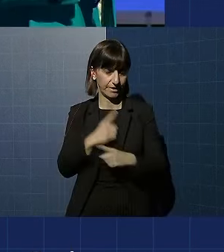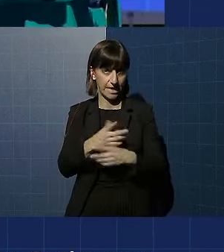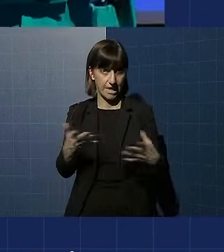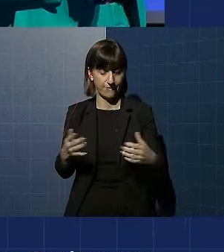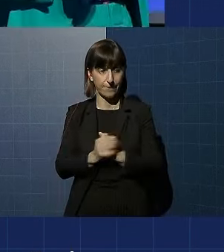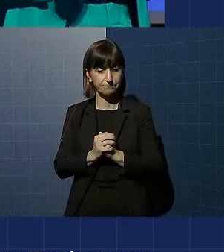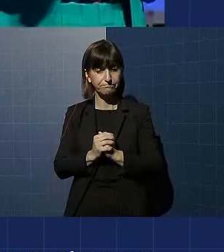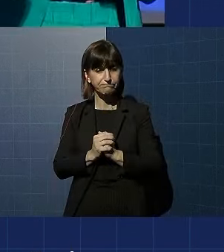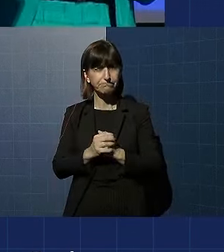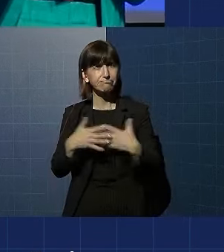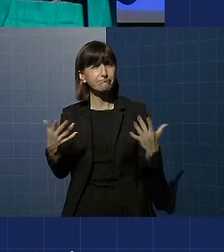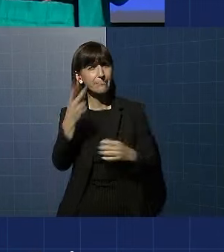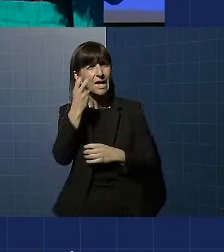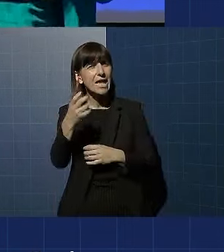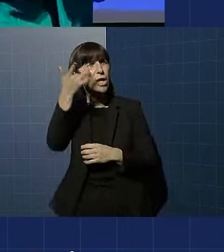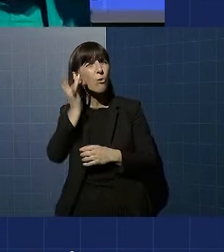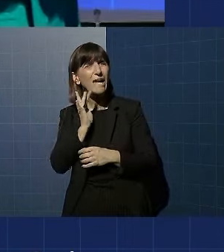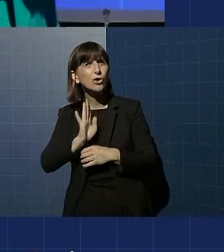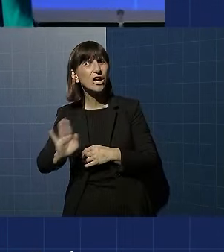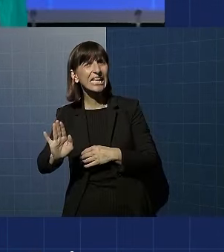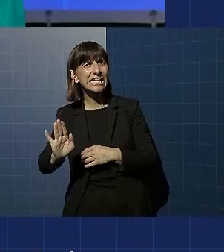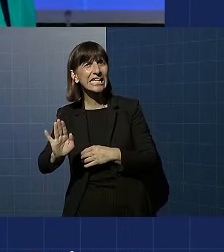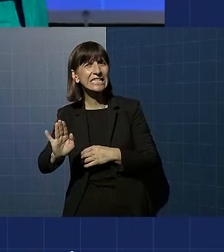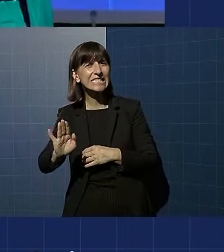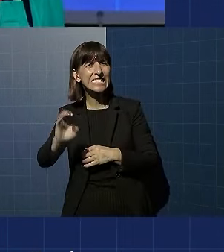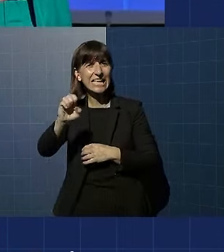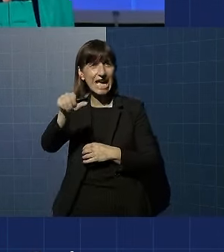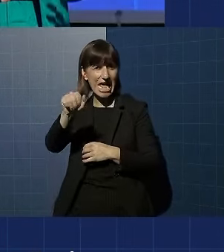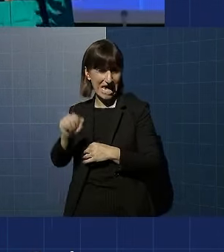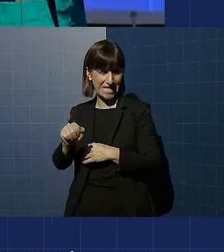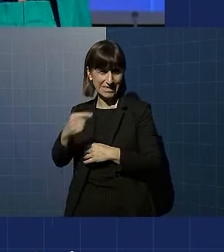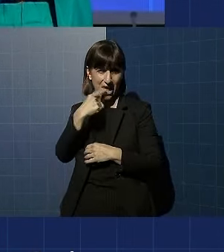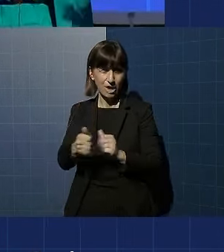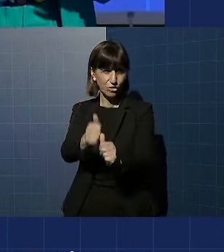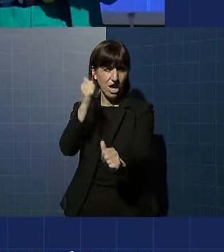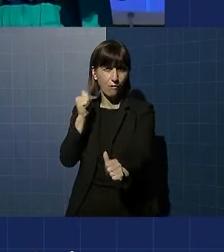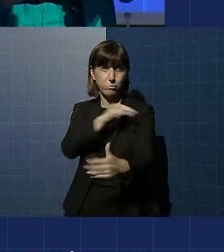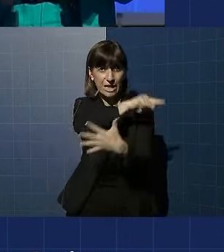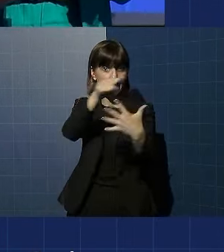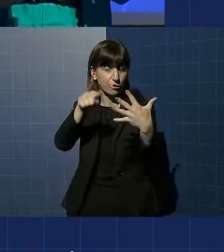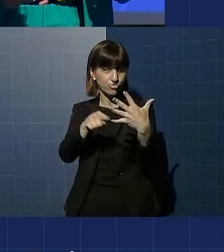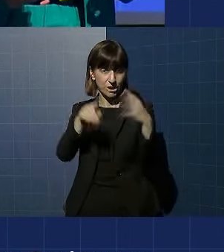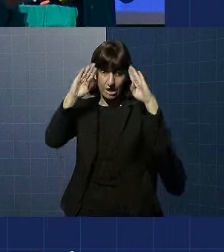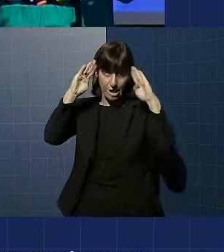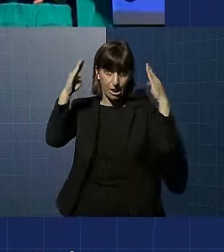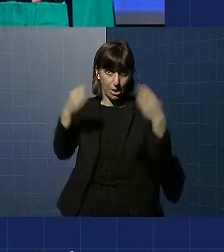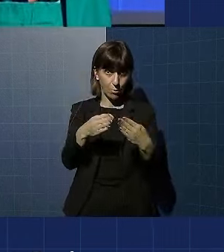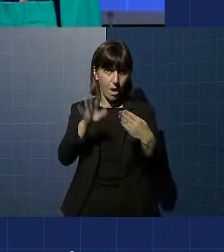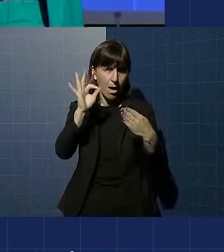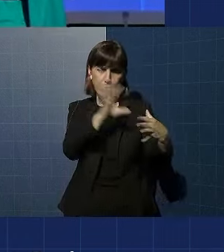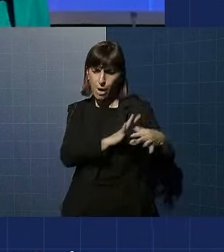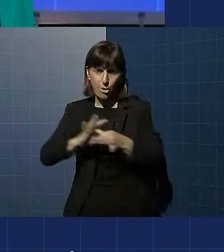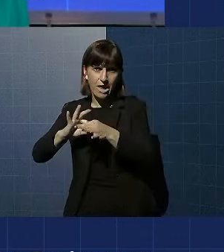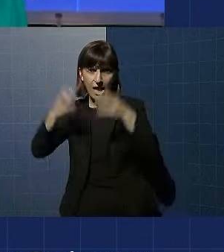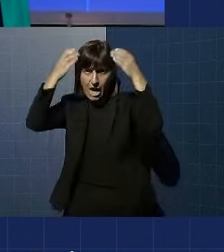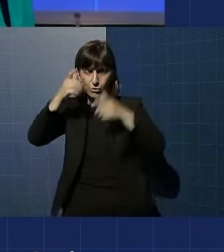five big focus areas when it comes to astronauts. So of course, we have physiology and everything that changes in the body. We have